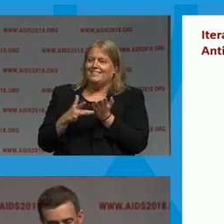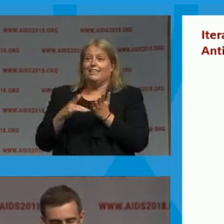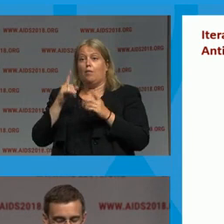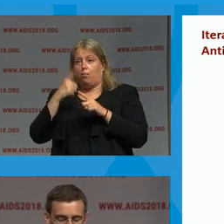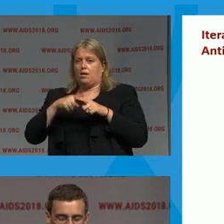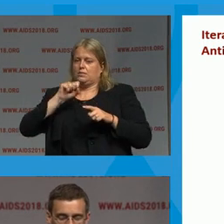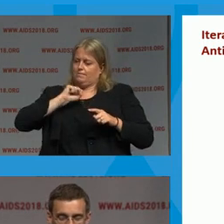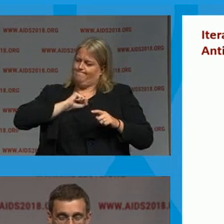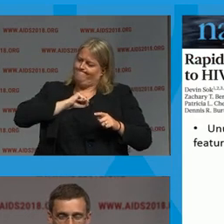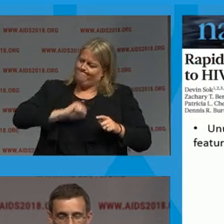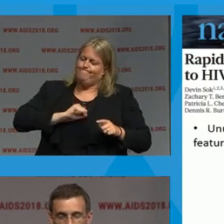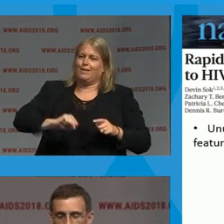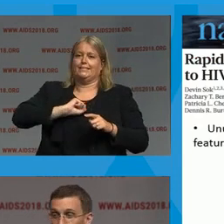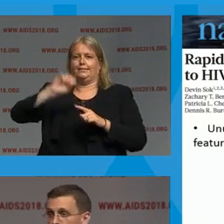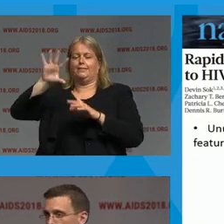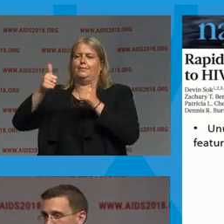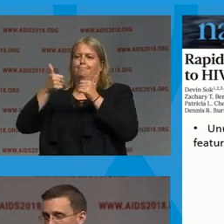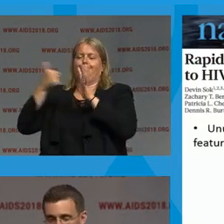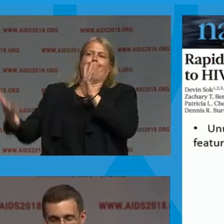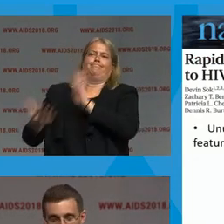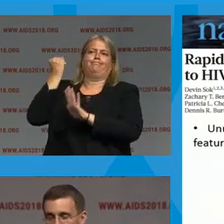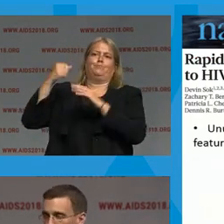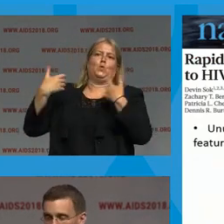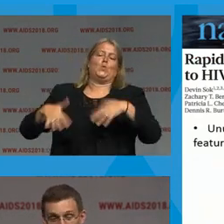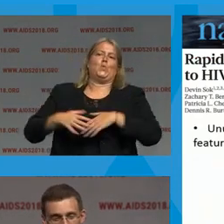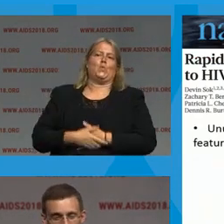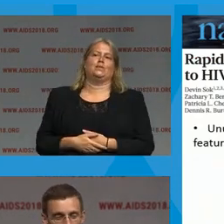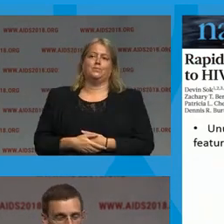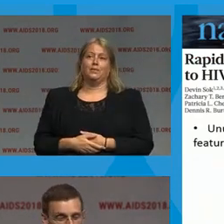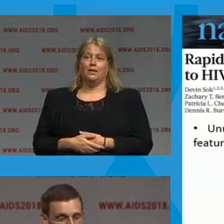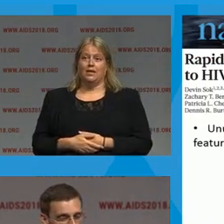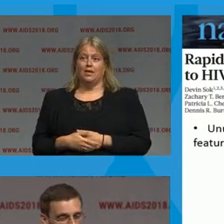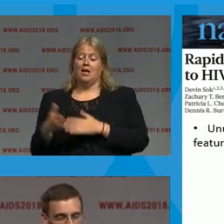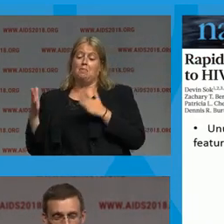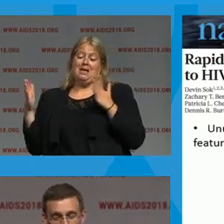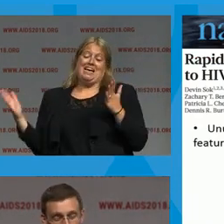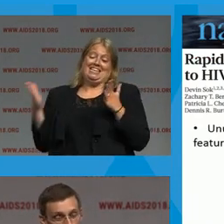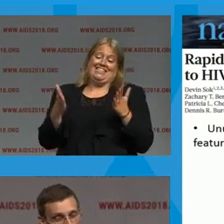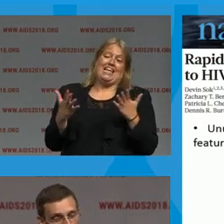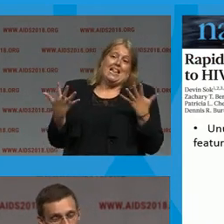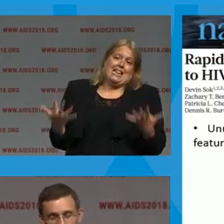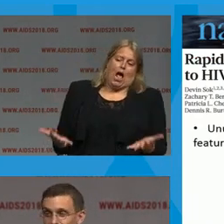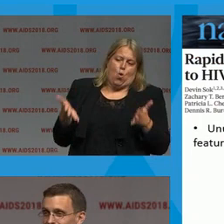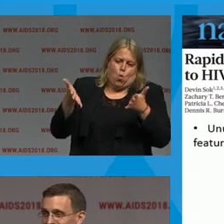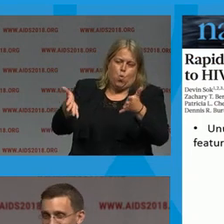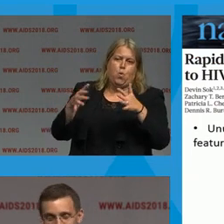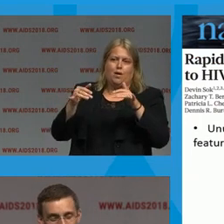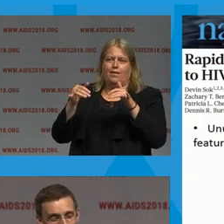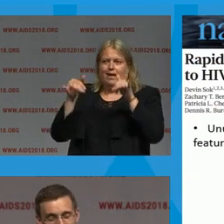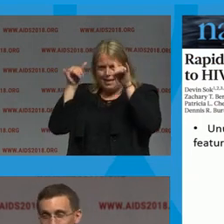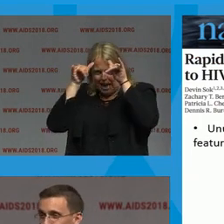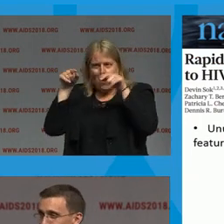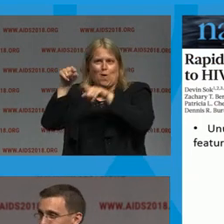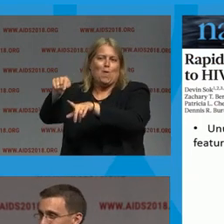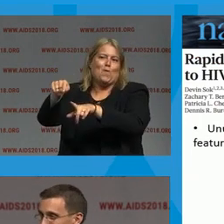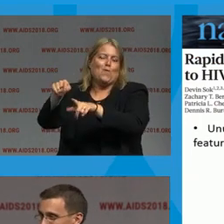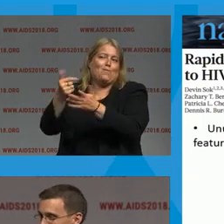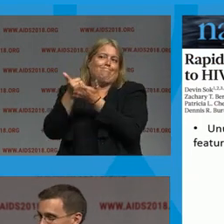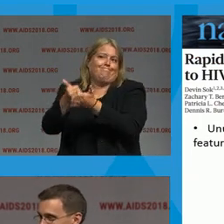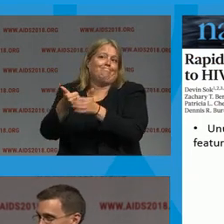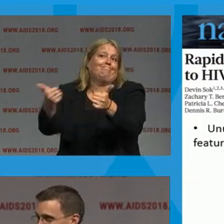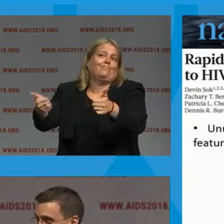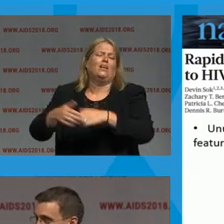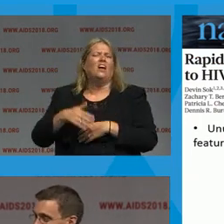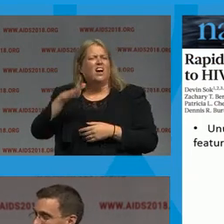persistence. In the meantime, it works in cows. So remember I told you